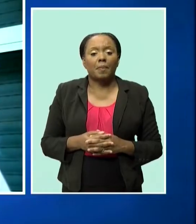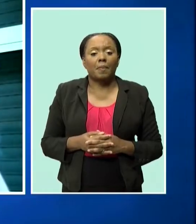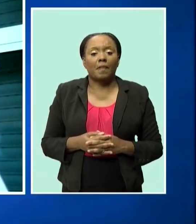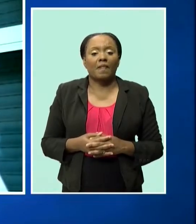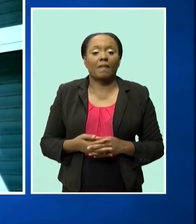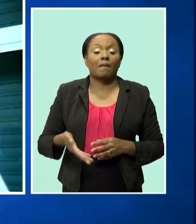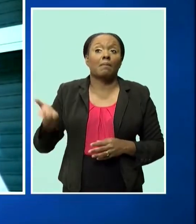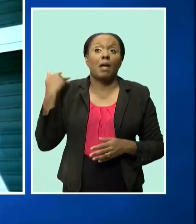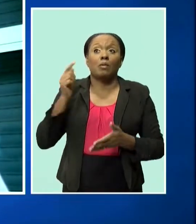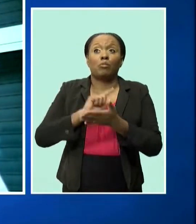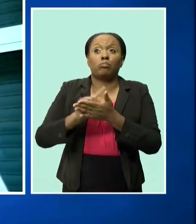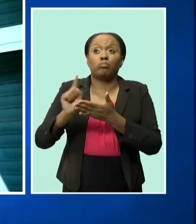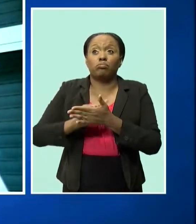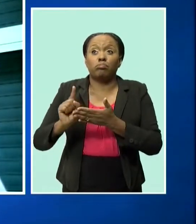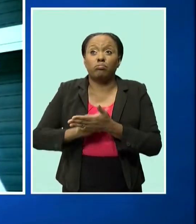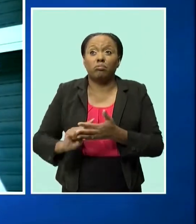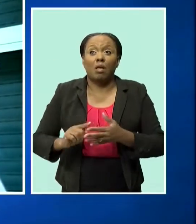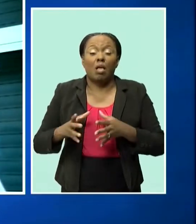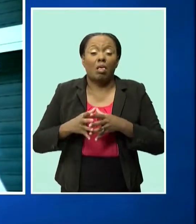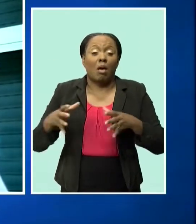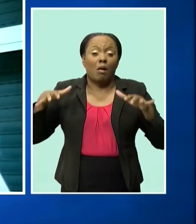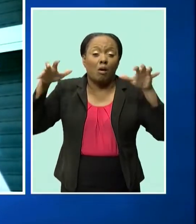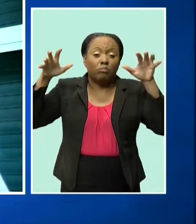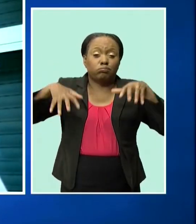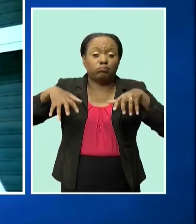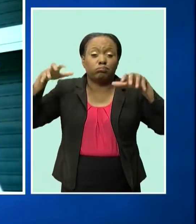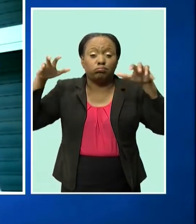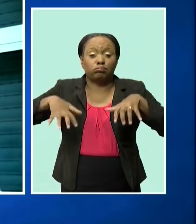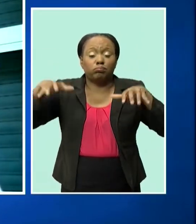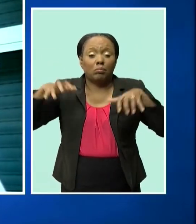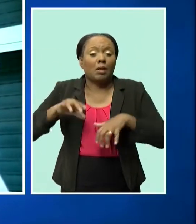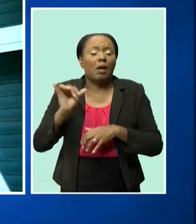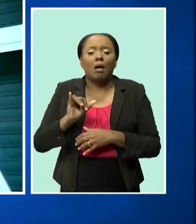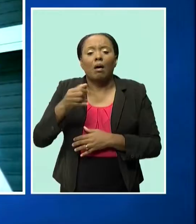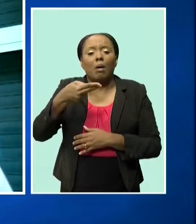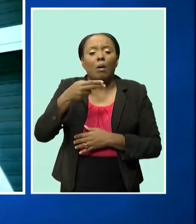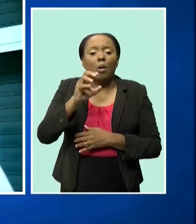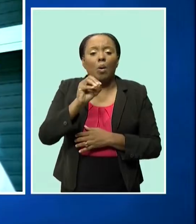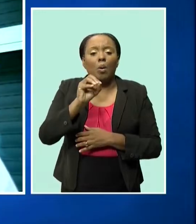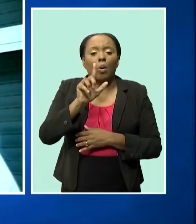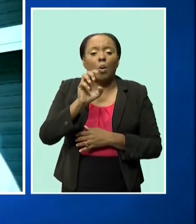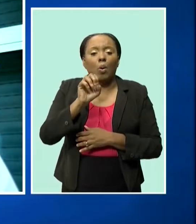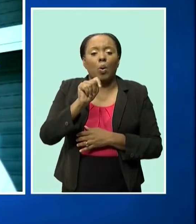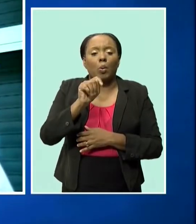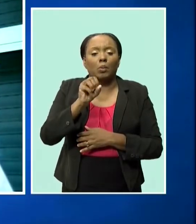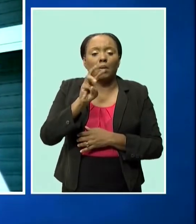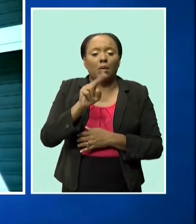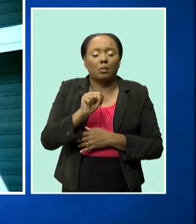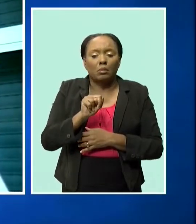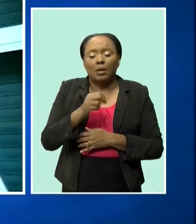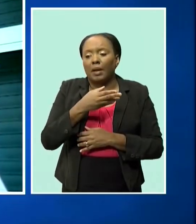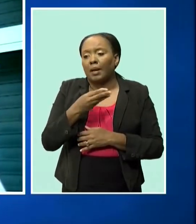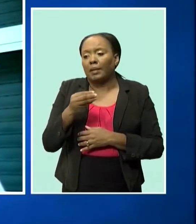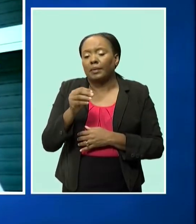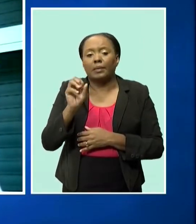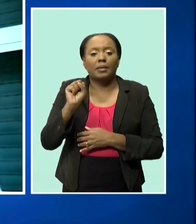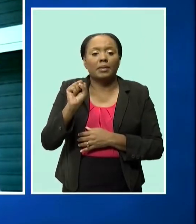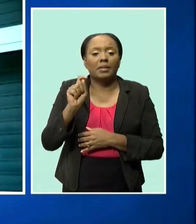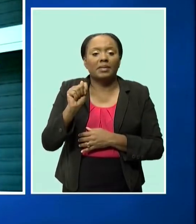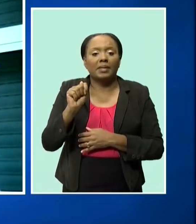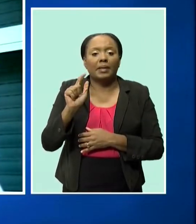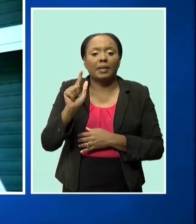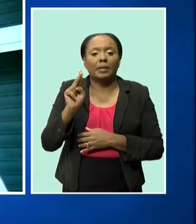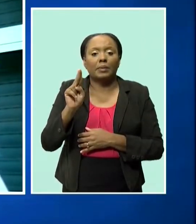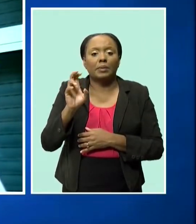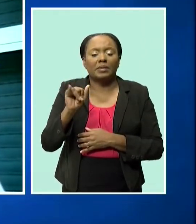we've had a lot of rainfall, especially like in Holtong area and the St. Lucie last week. And so some areas are still saturated